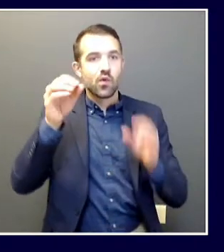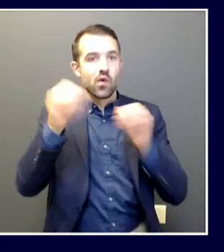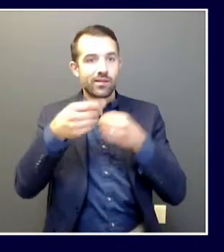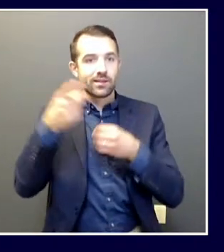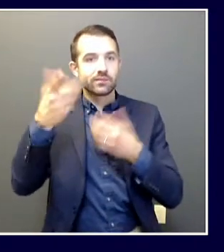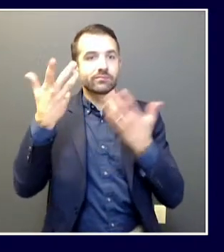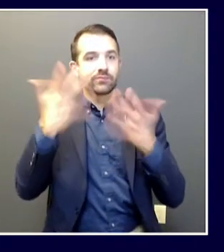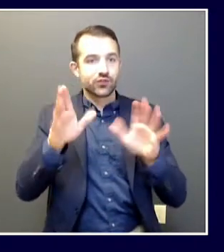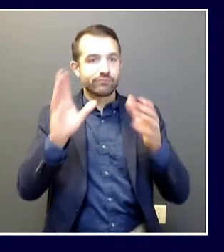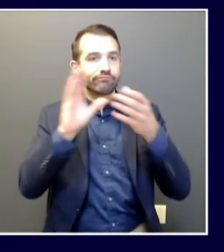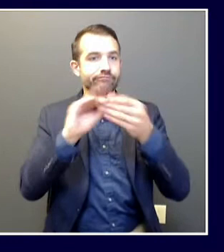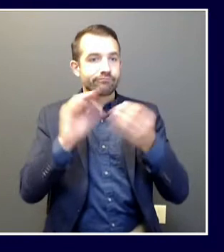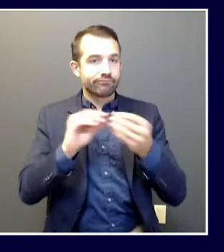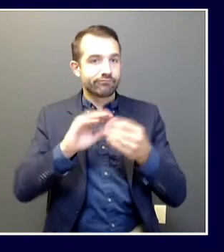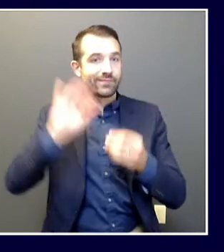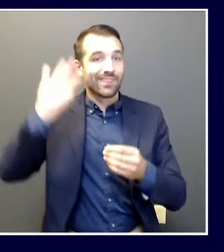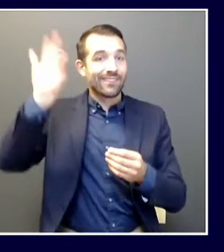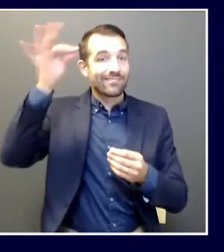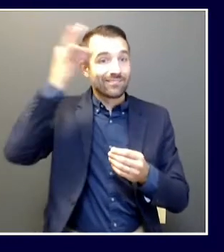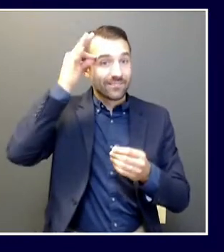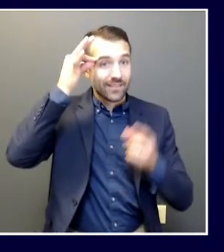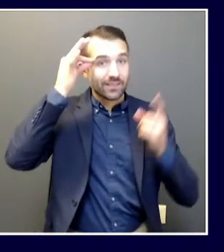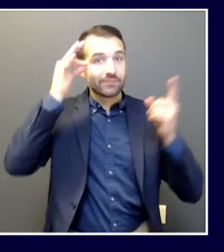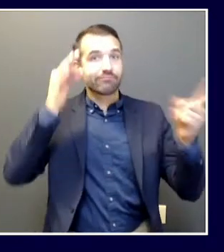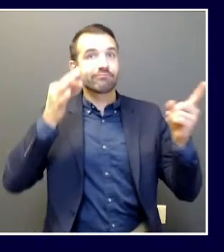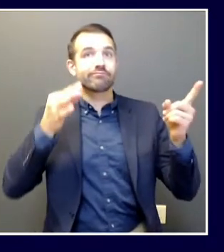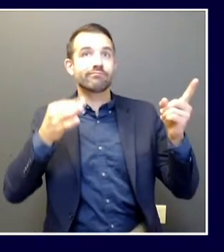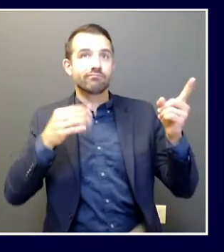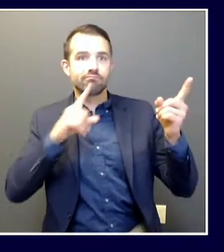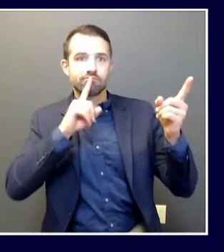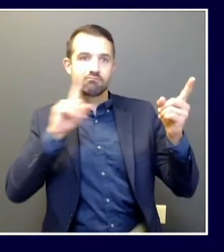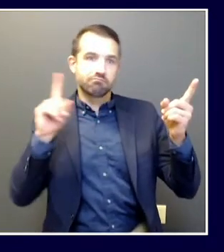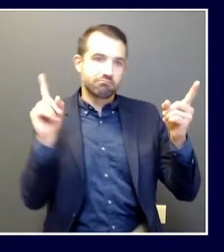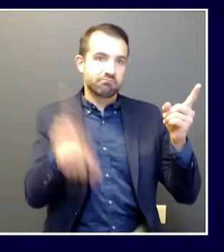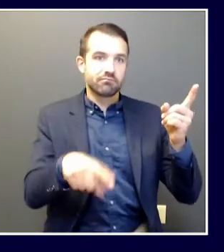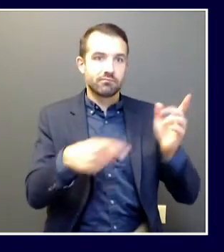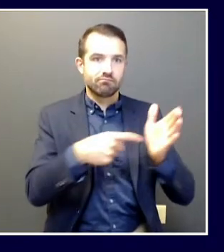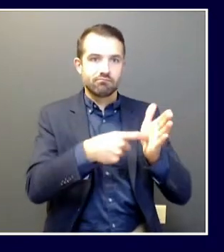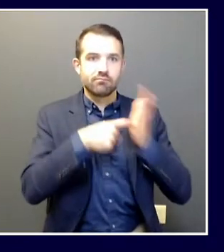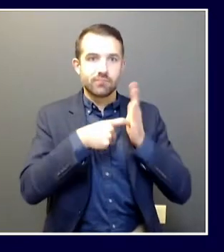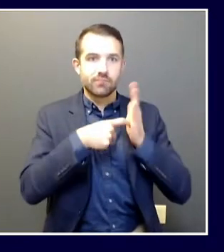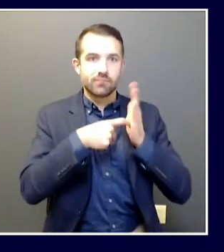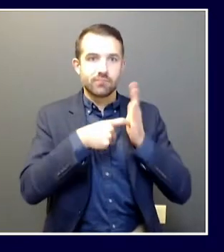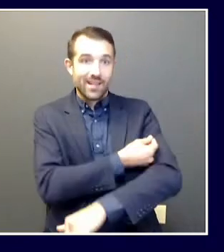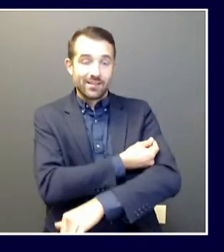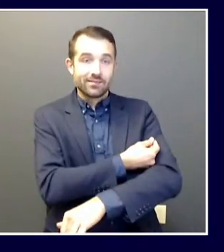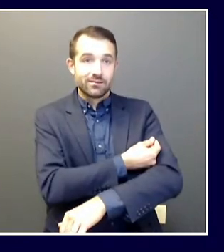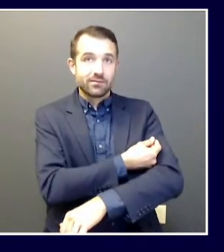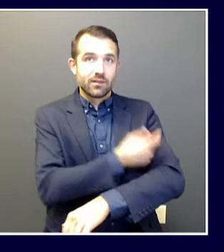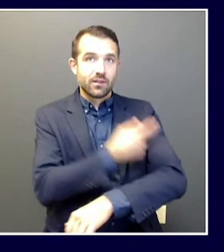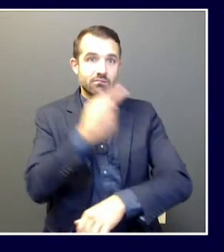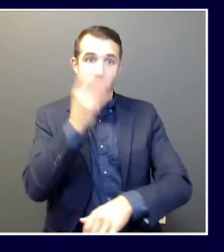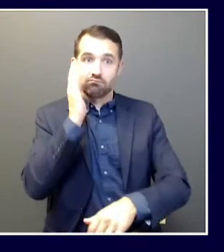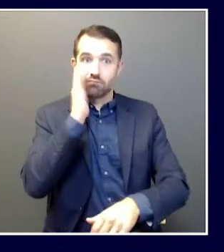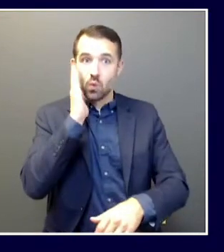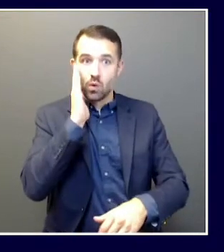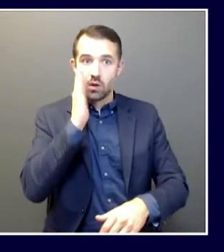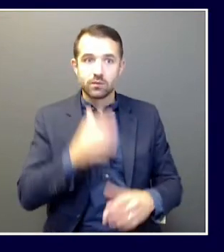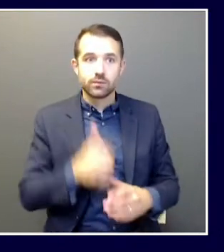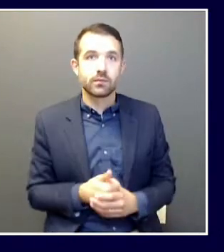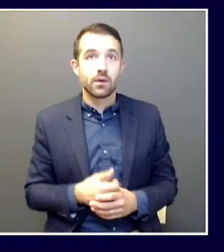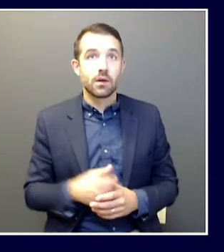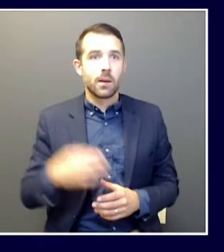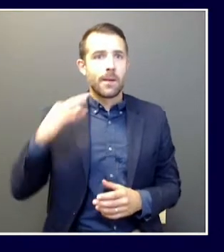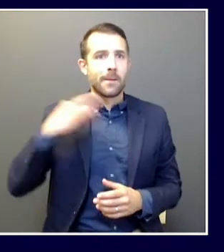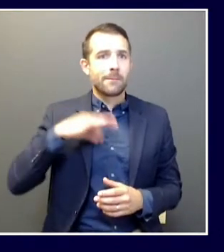requirement as one of the reasons why it didn't make sense to change the vaccine mandate. Why not just delay enforcement further